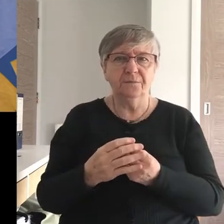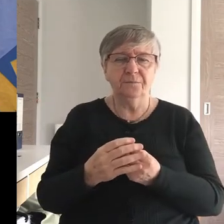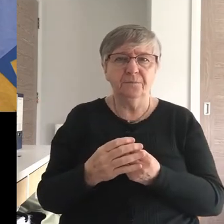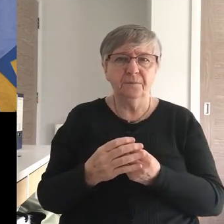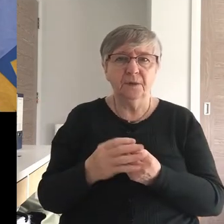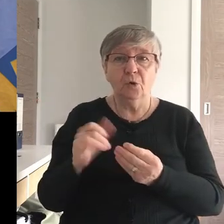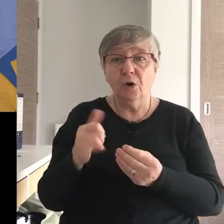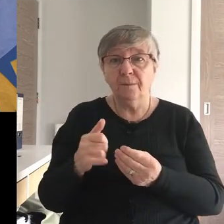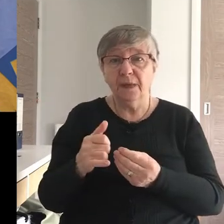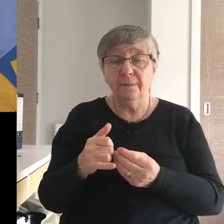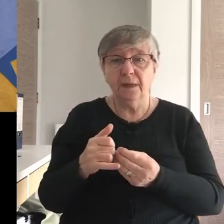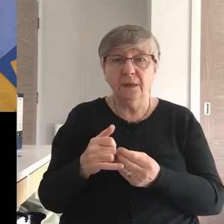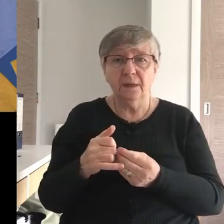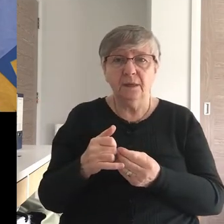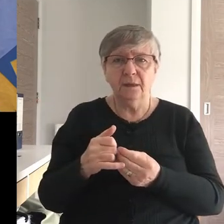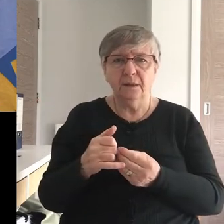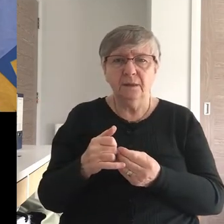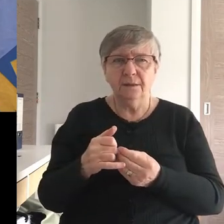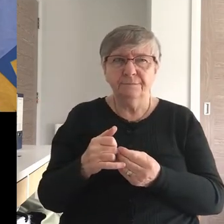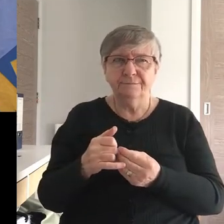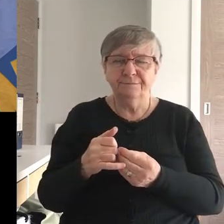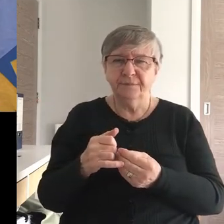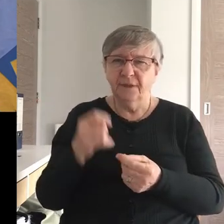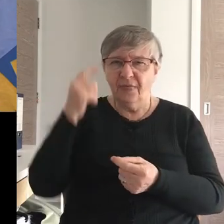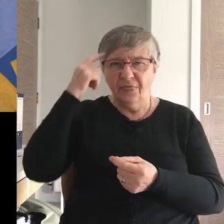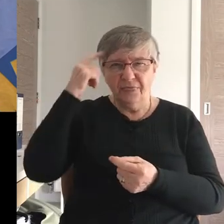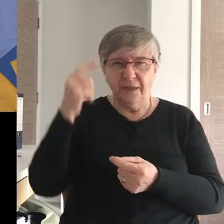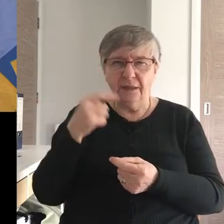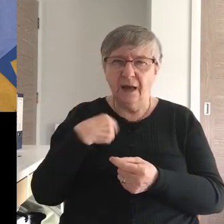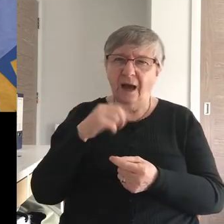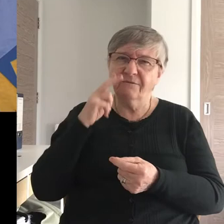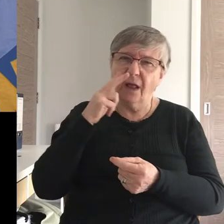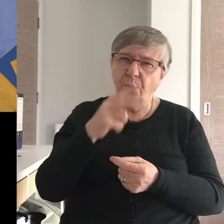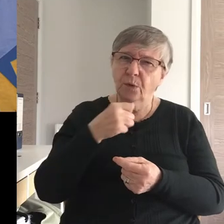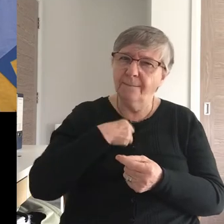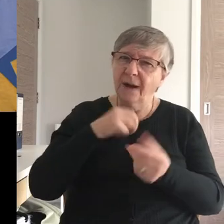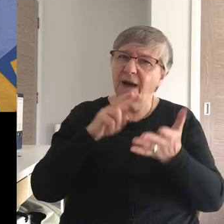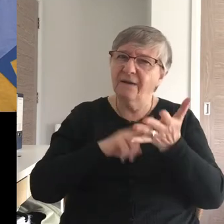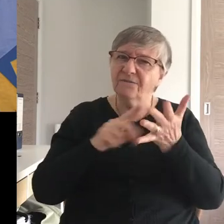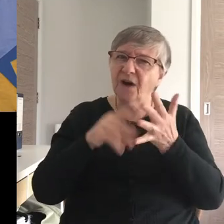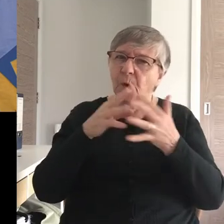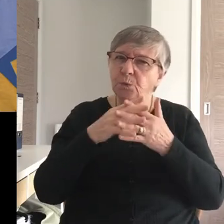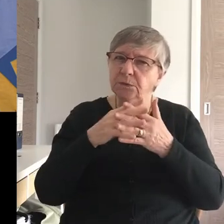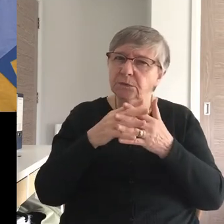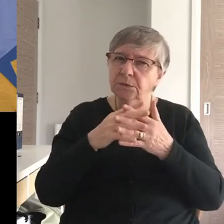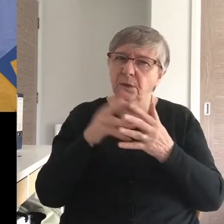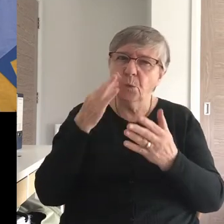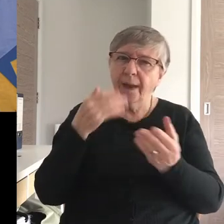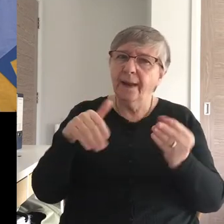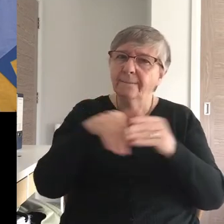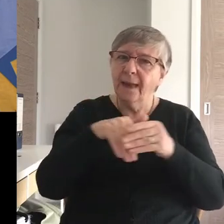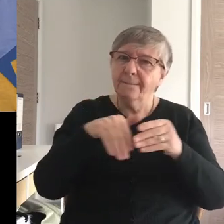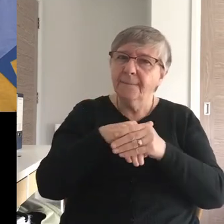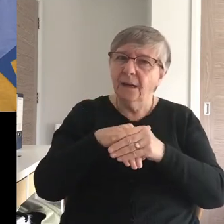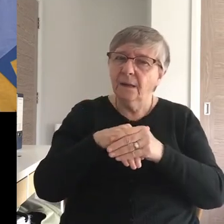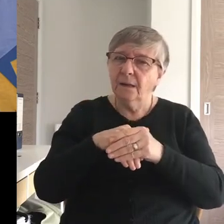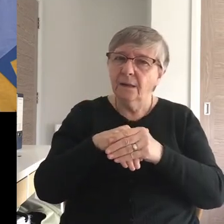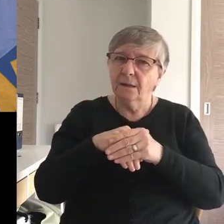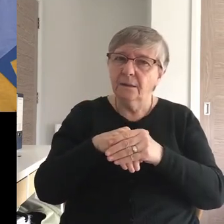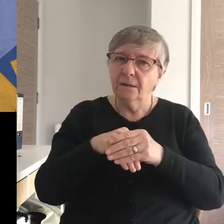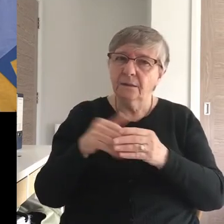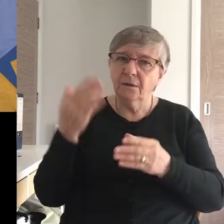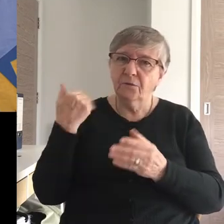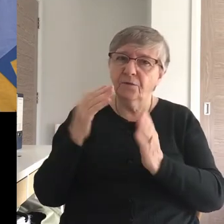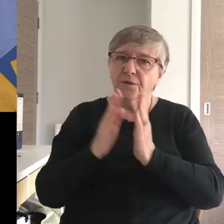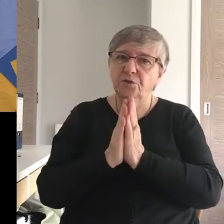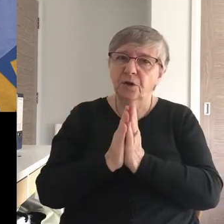Or perhaps take that honest and realistic look at vows that you made, those of you who are members, when you joined the church,